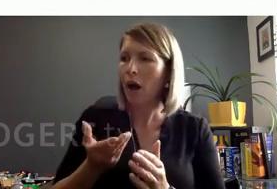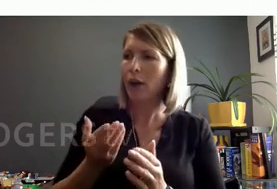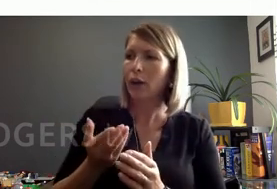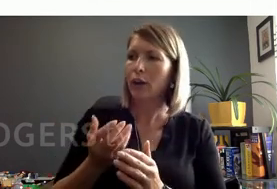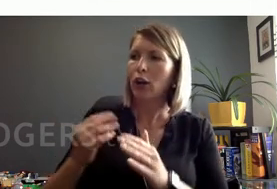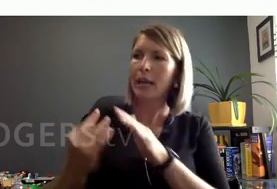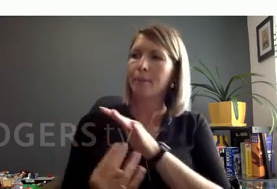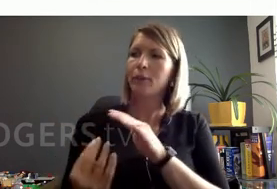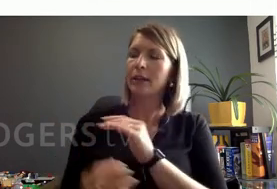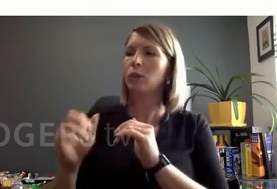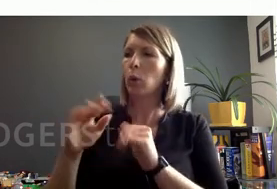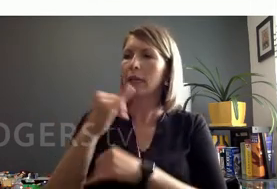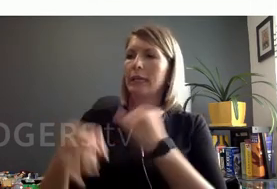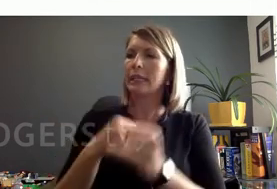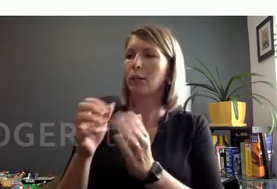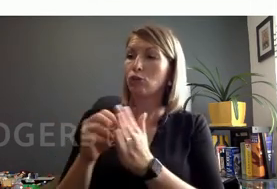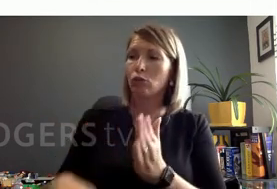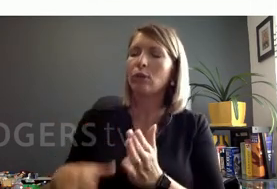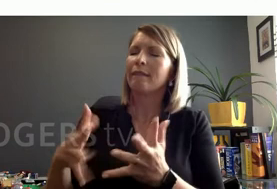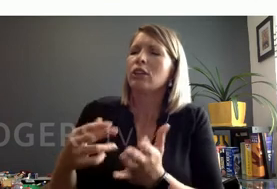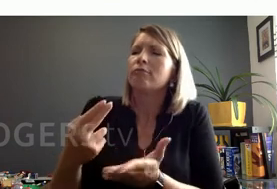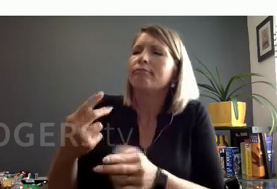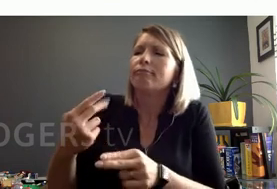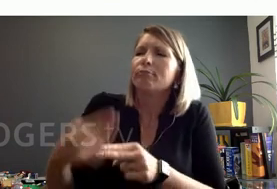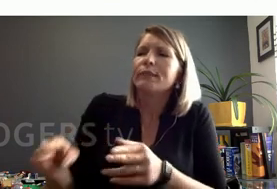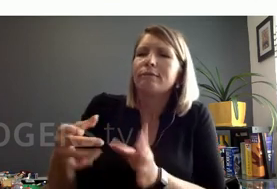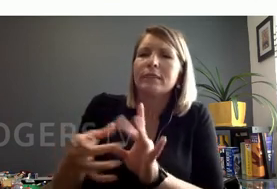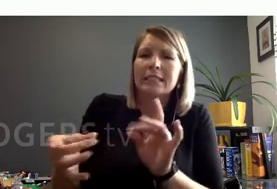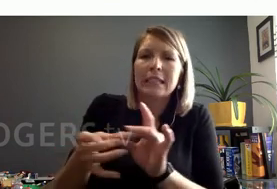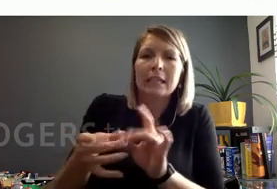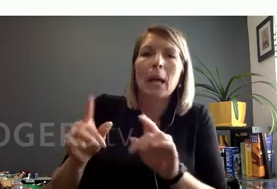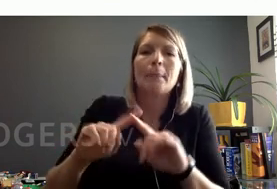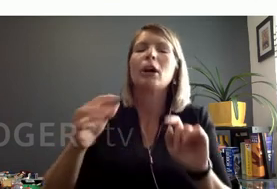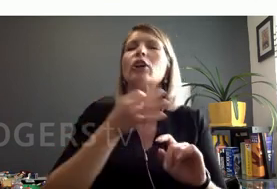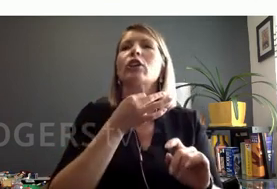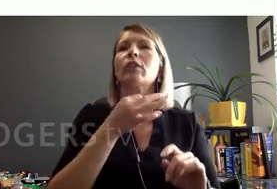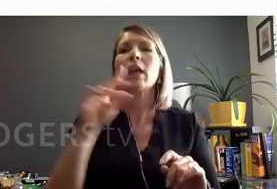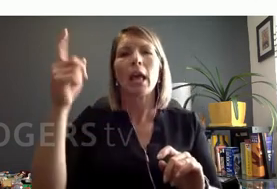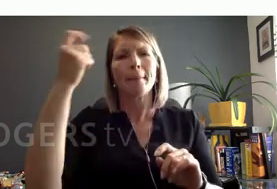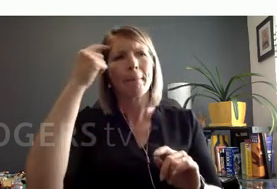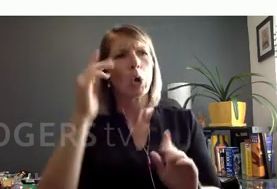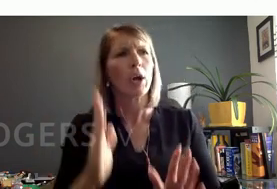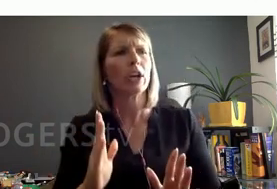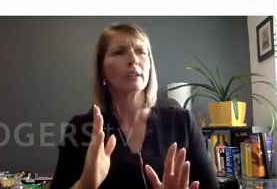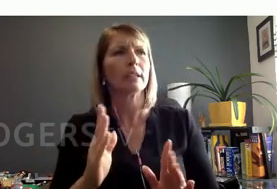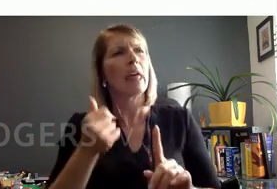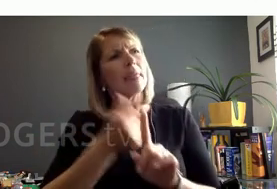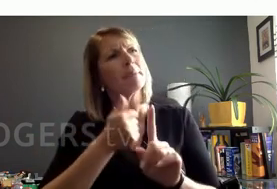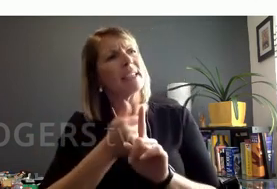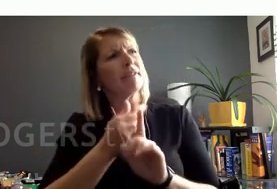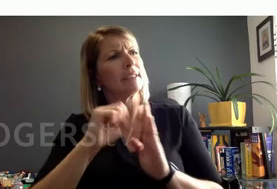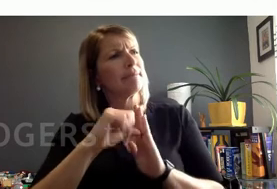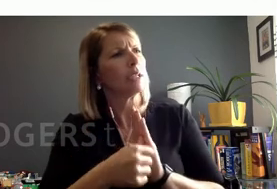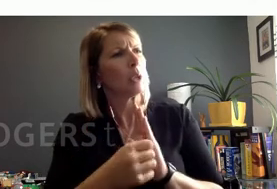But wondering if how much and have employers been talking about or highlighted the benefits of hiring